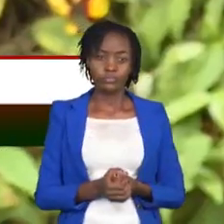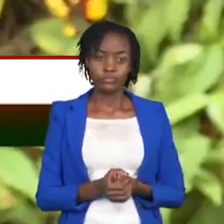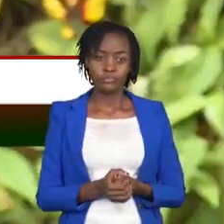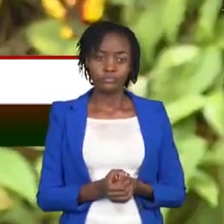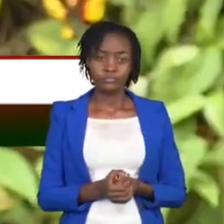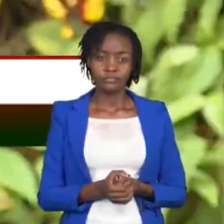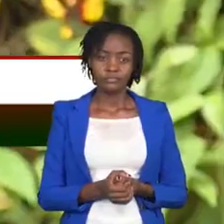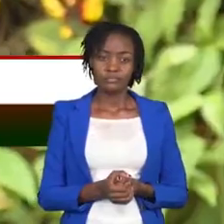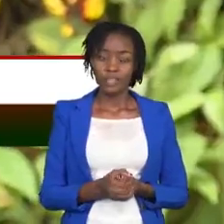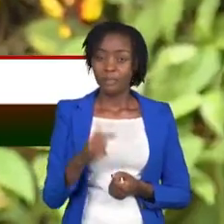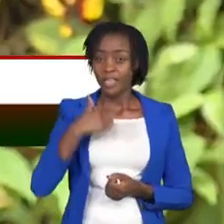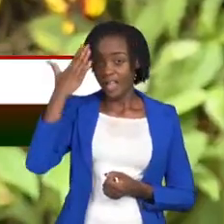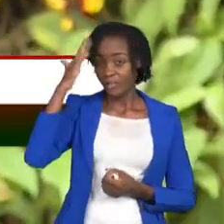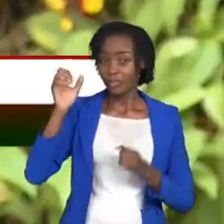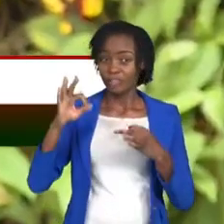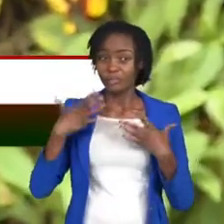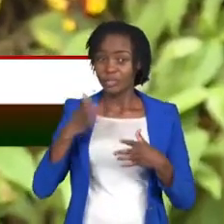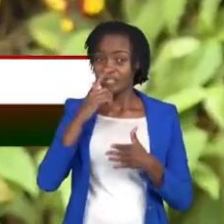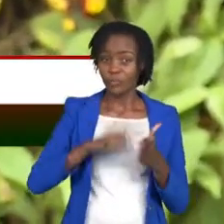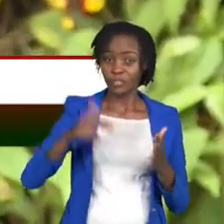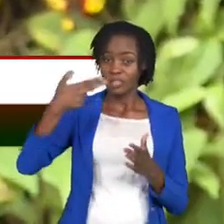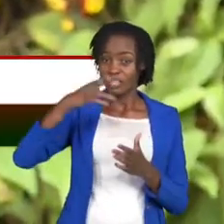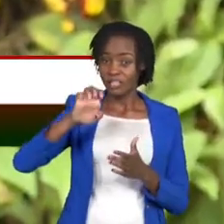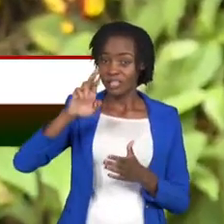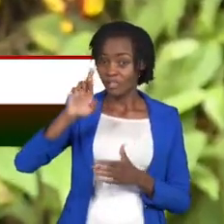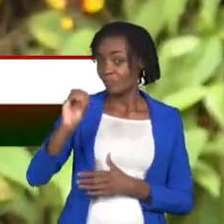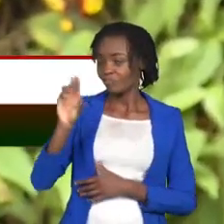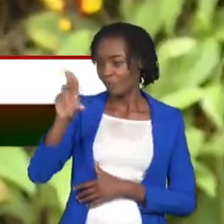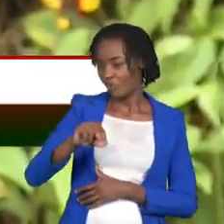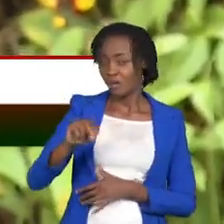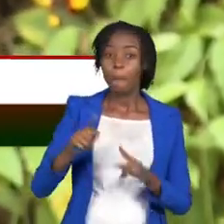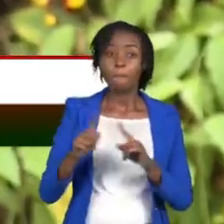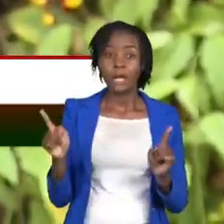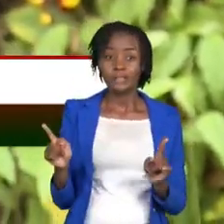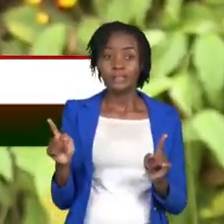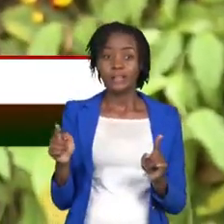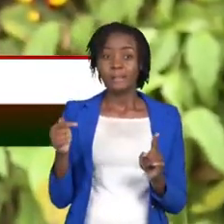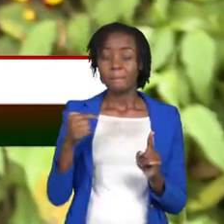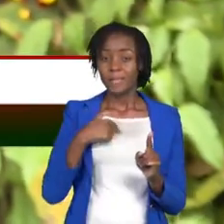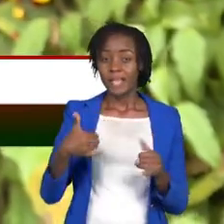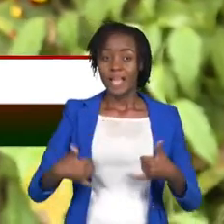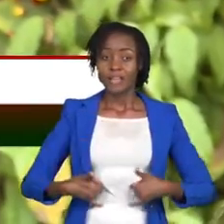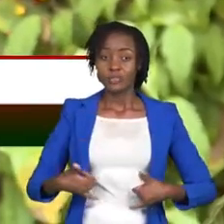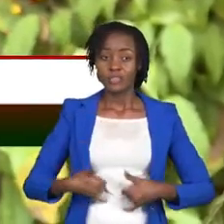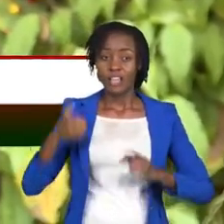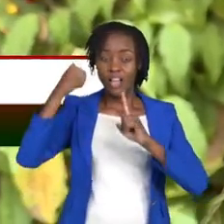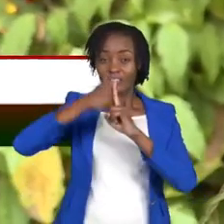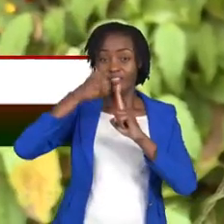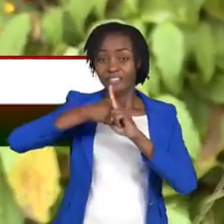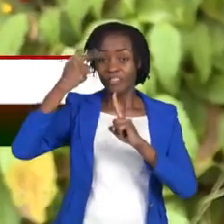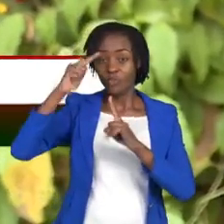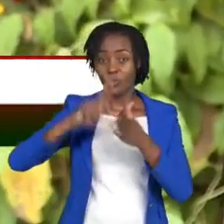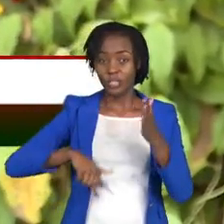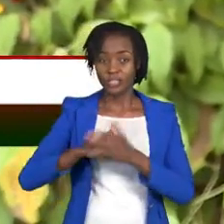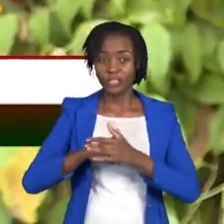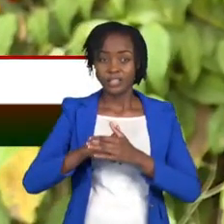I don't know if I'll be termed as a hero, not yet. But what personally as a youth I am fighting for, I can say is